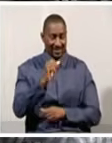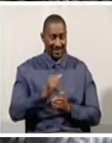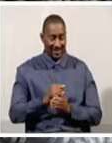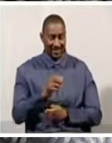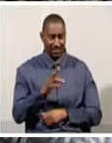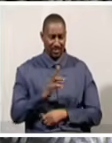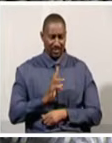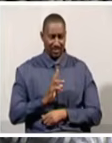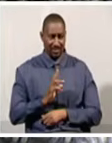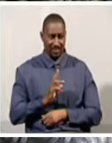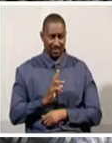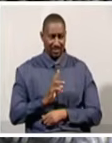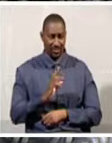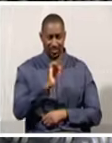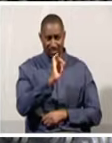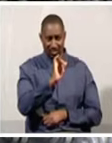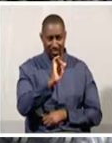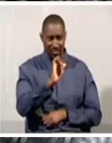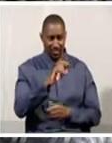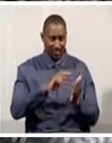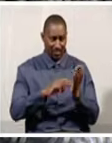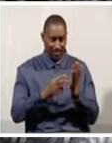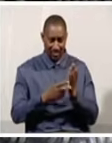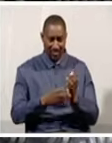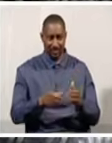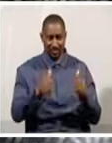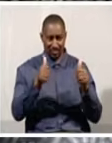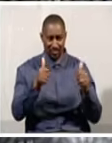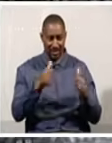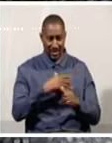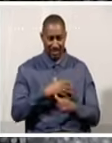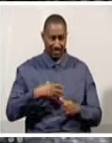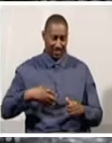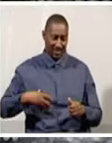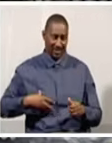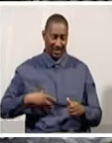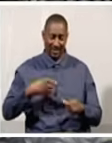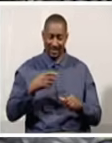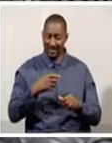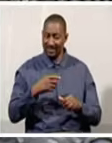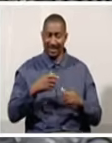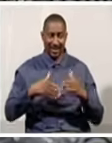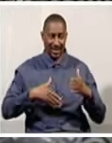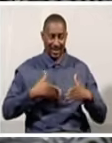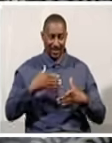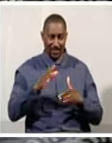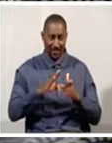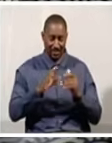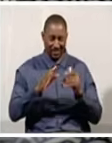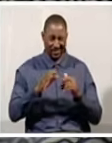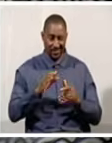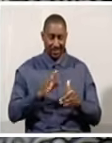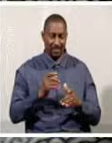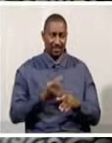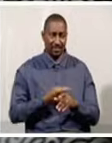to me, your program is doing very well. The president has been praising the program. He loves watching it. But we'll be in touch, because as